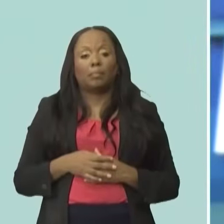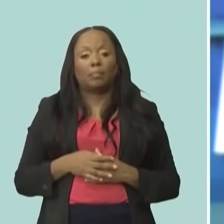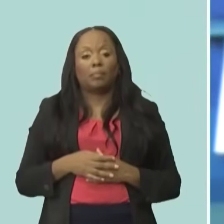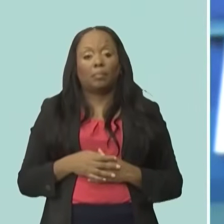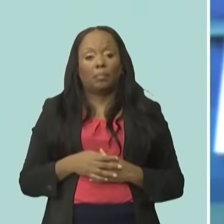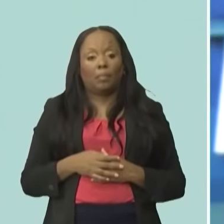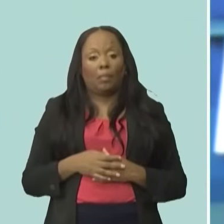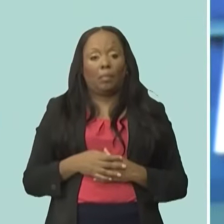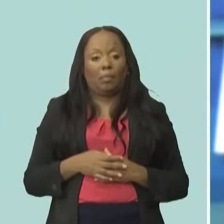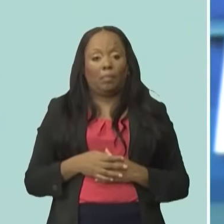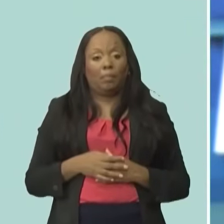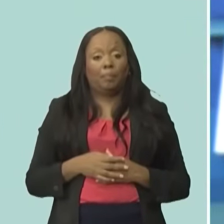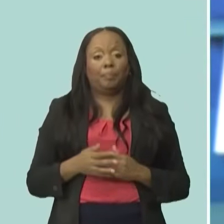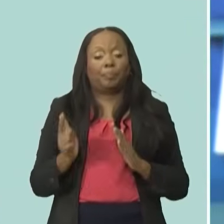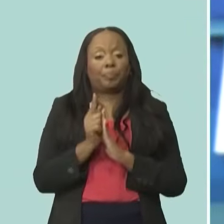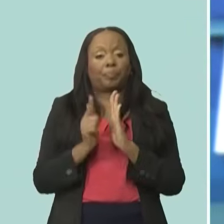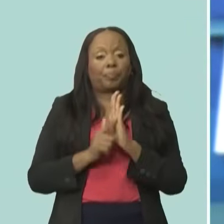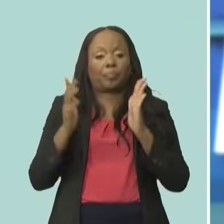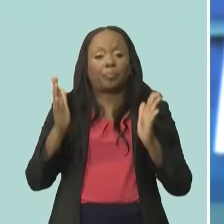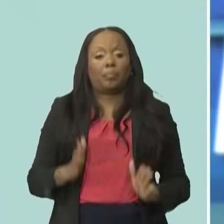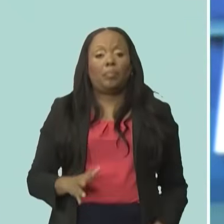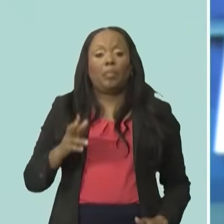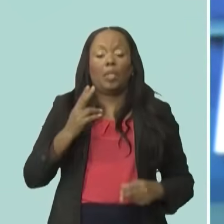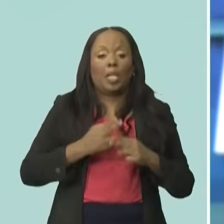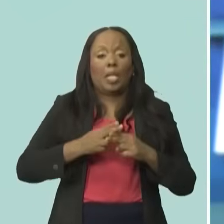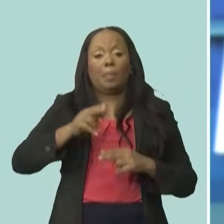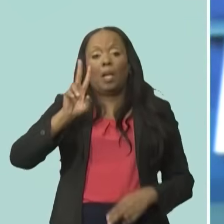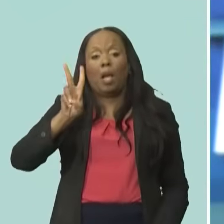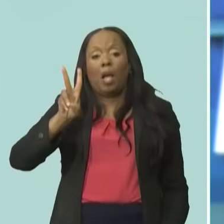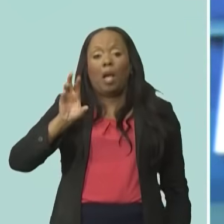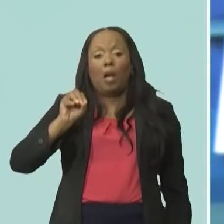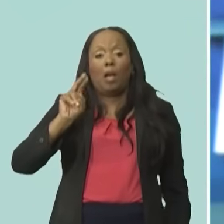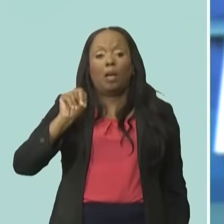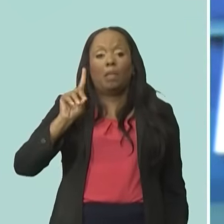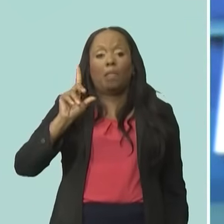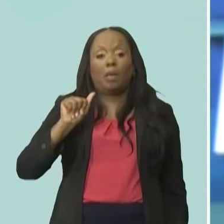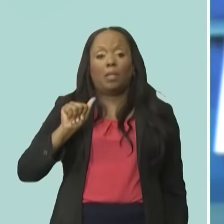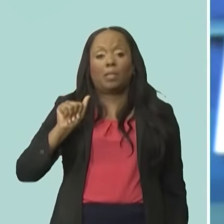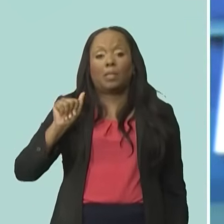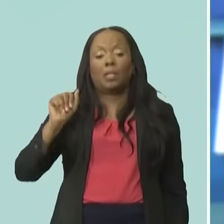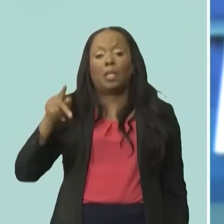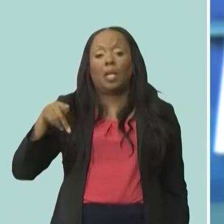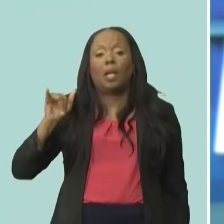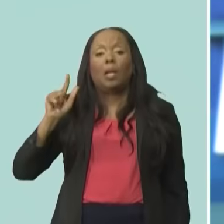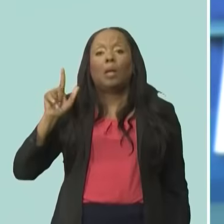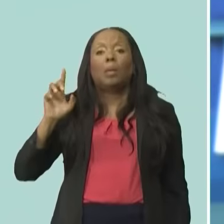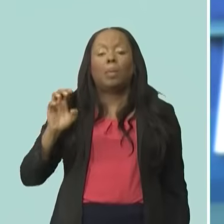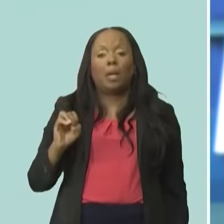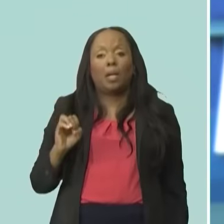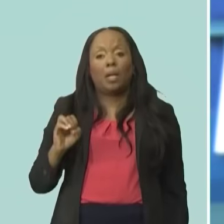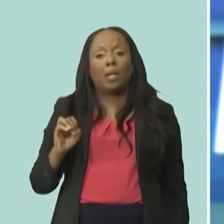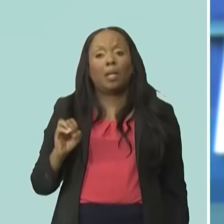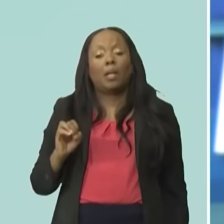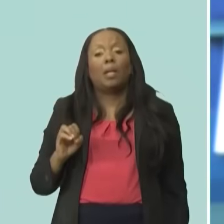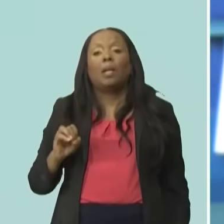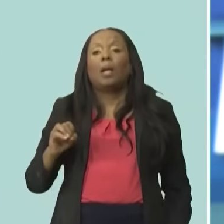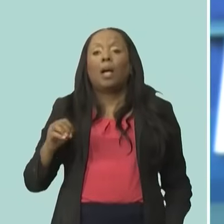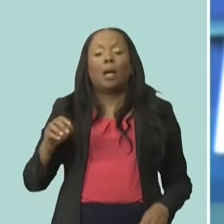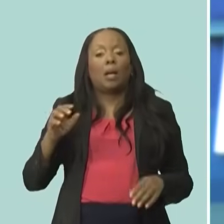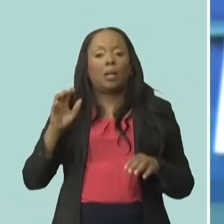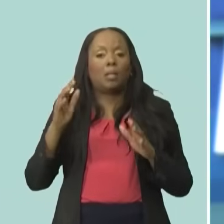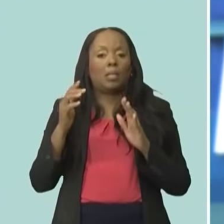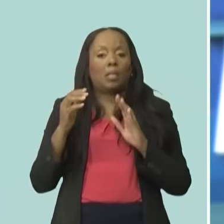Well, disbarred attorney at law Vonda Pyle has 7 days to submit her files of clients to the registrar of the Supreme